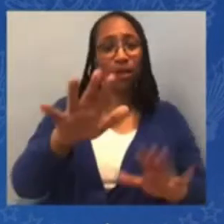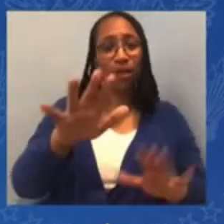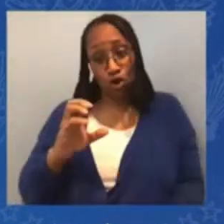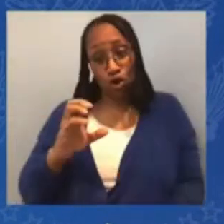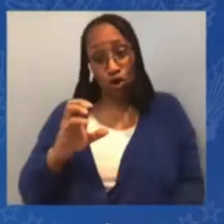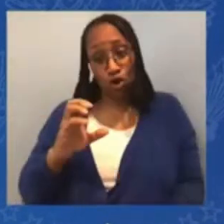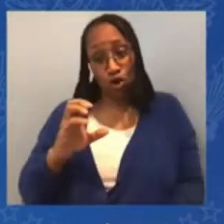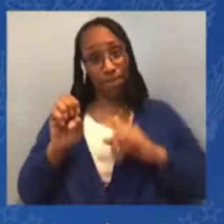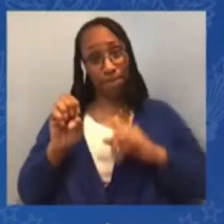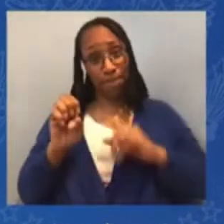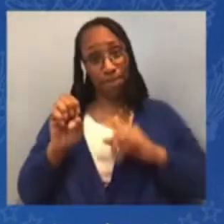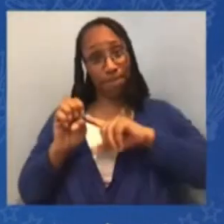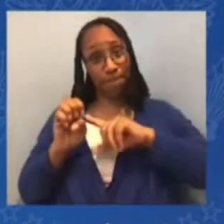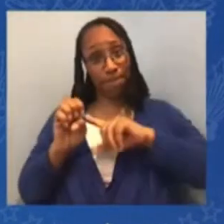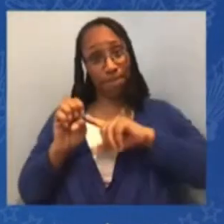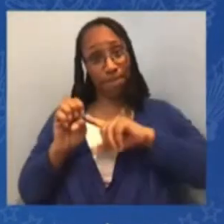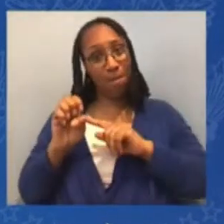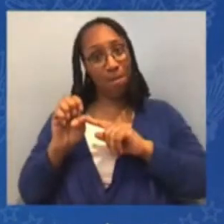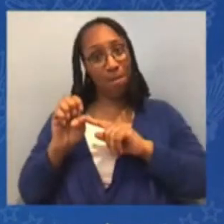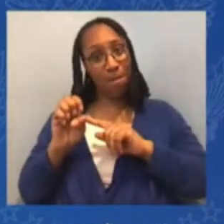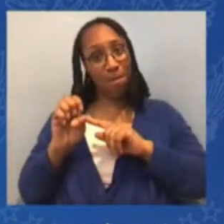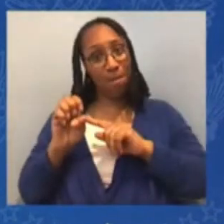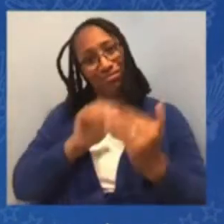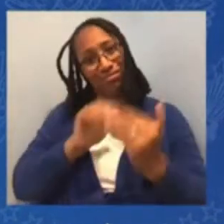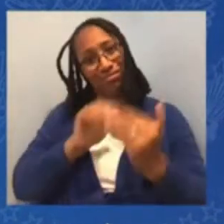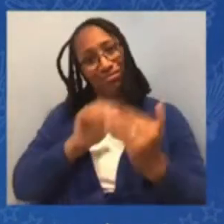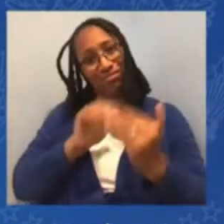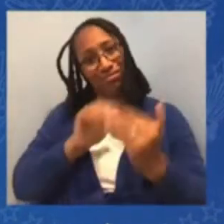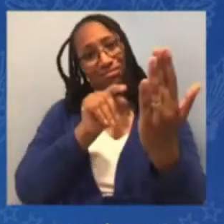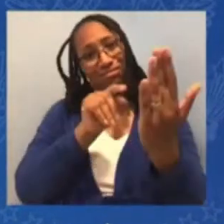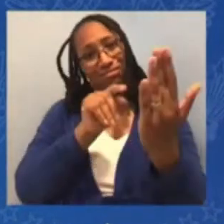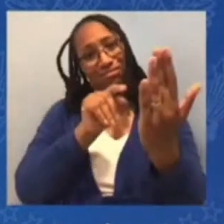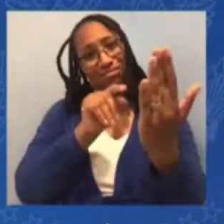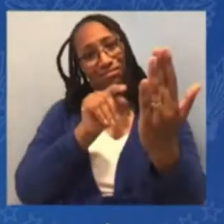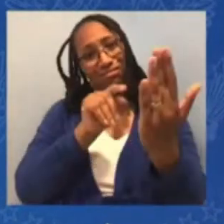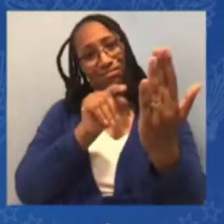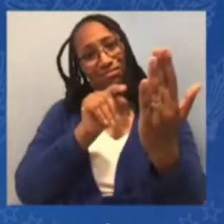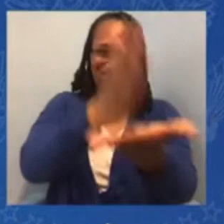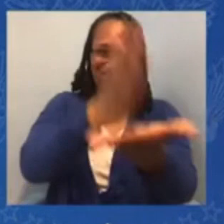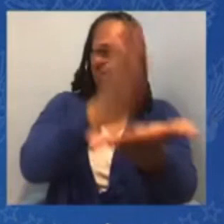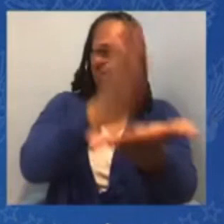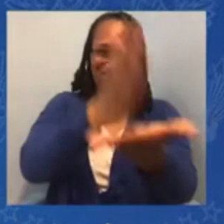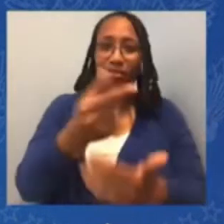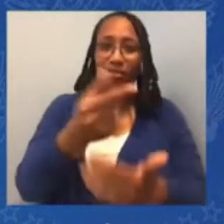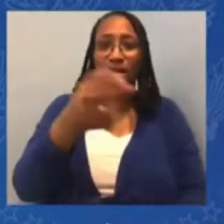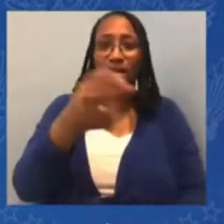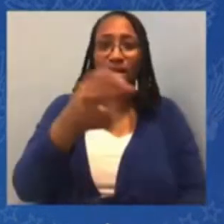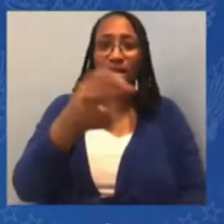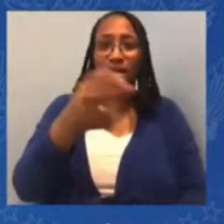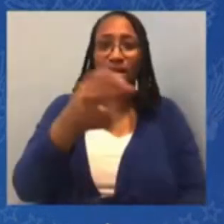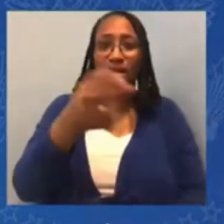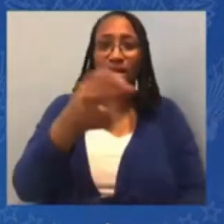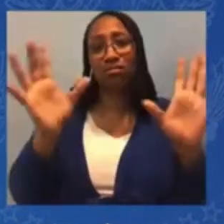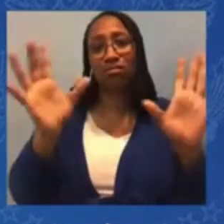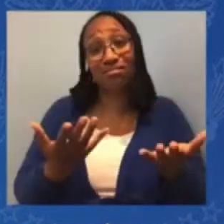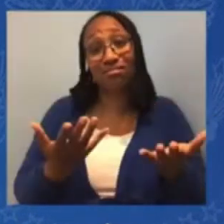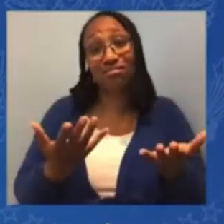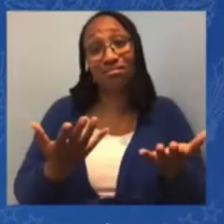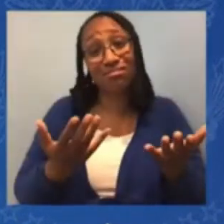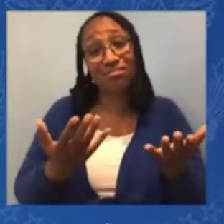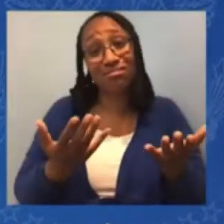Remember, for a long time in America, car accidents were the leading killing of children. This was mentioned